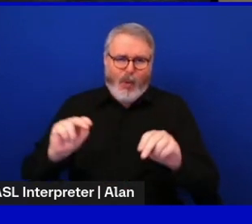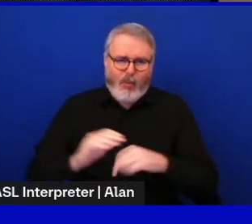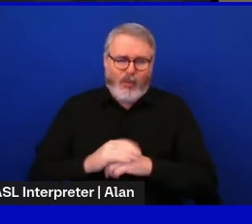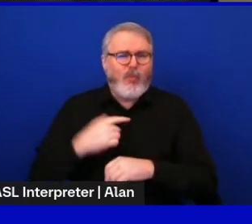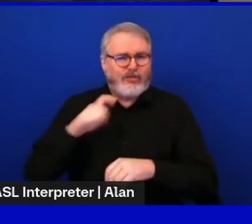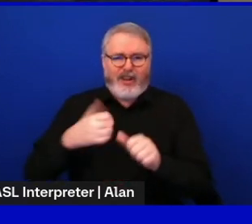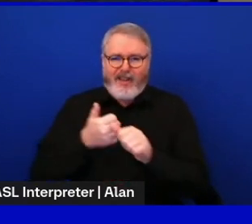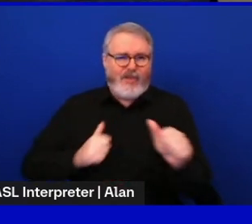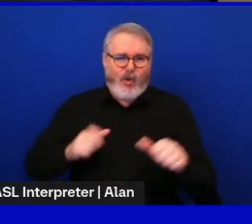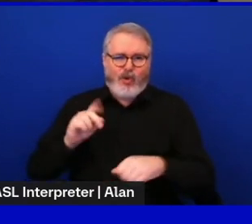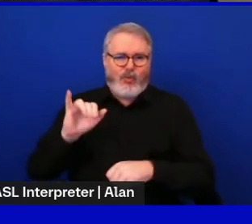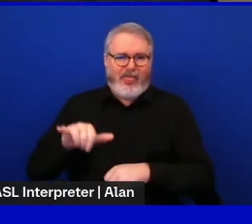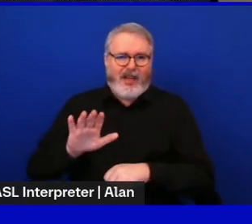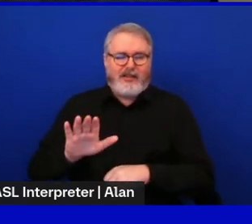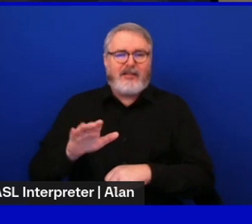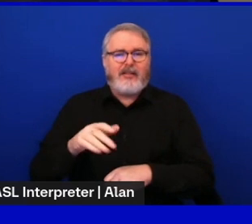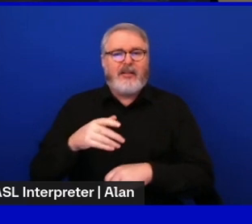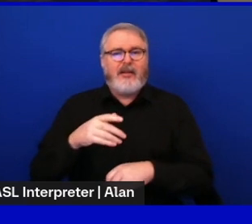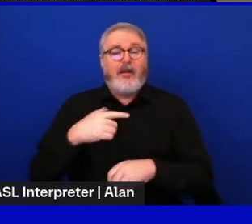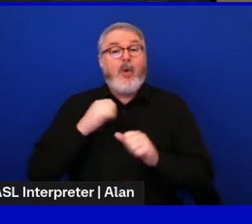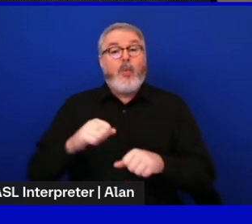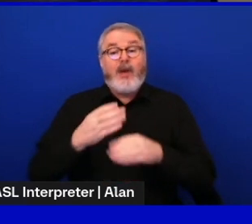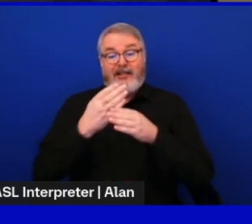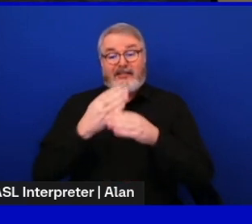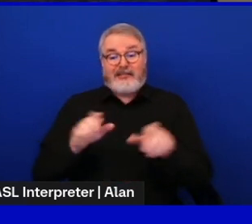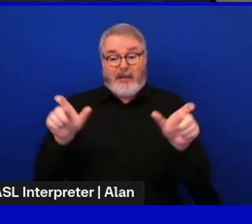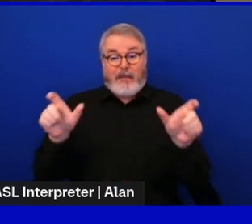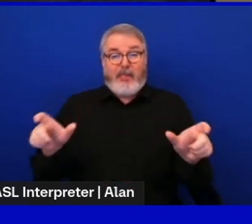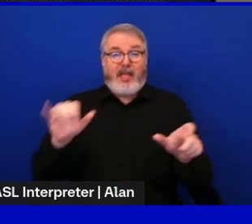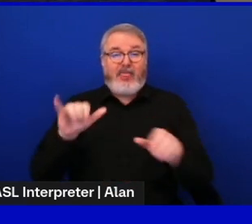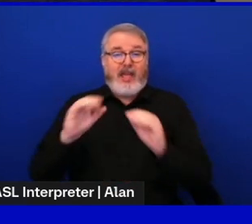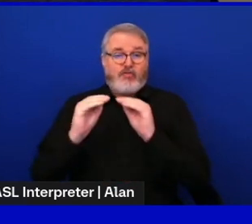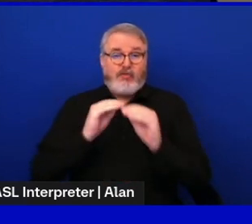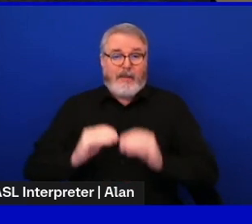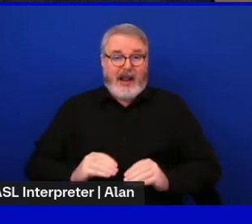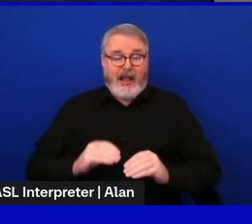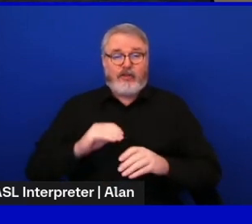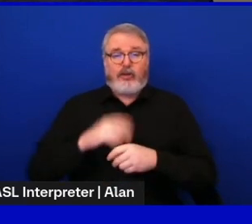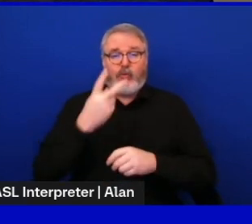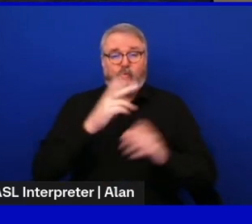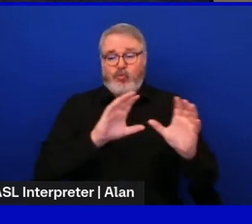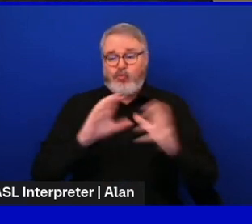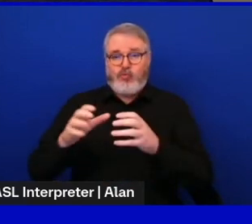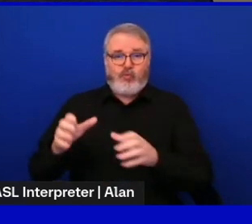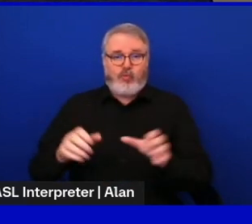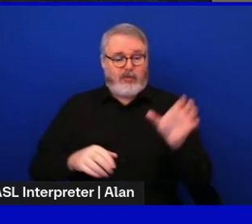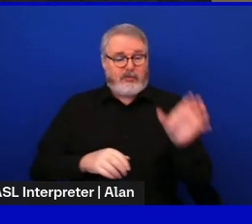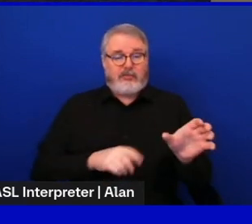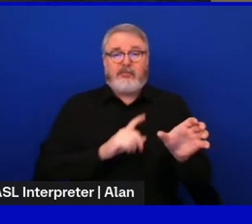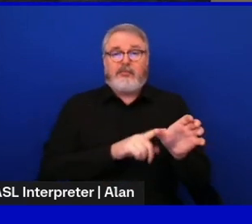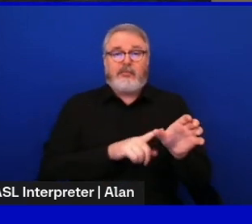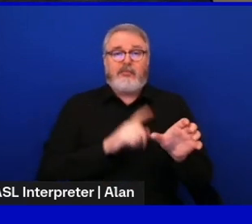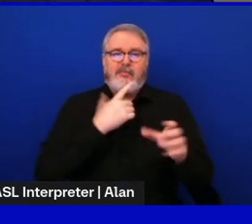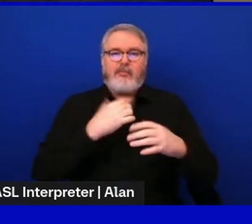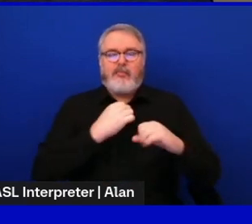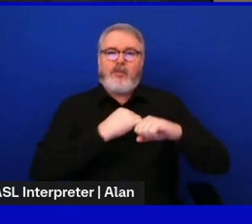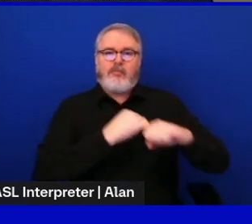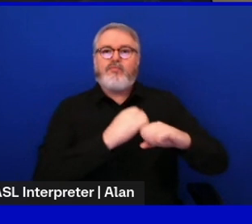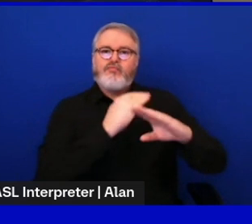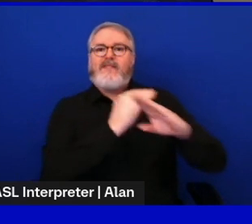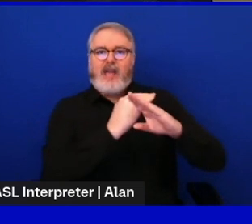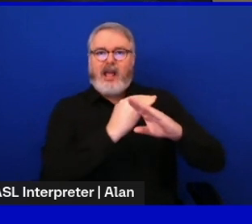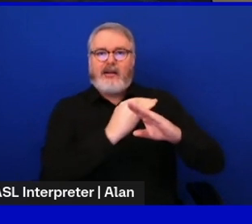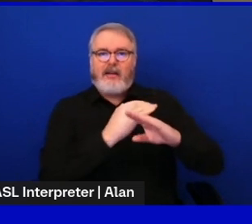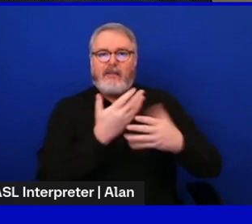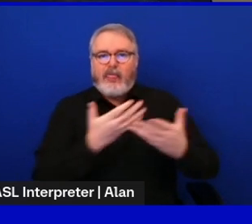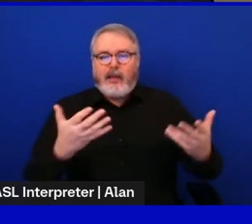kind of split the remediation in kind of two groups. So the first one would be like preventative measures you can do. So obviously